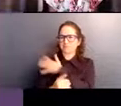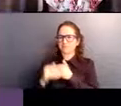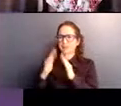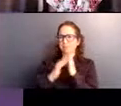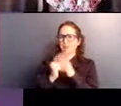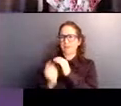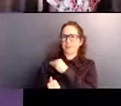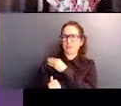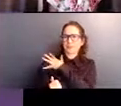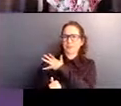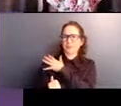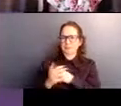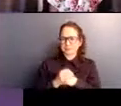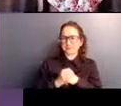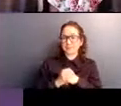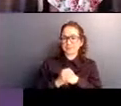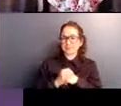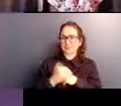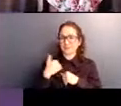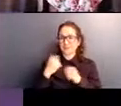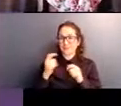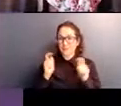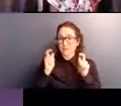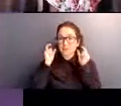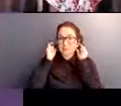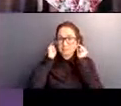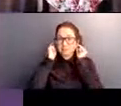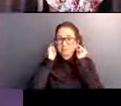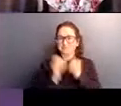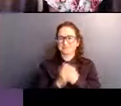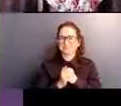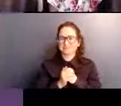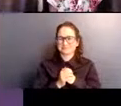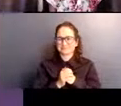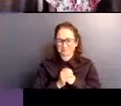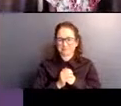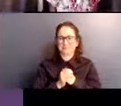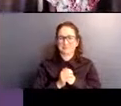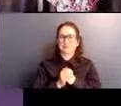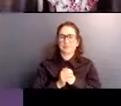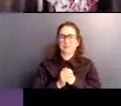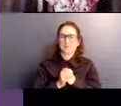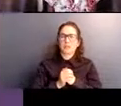left shoulder. I have big earrings on, so you won't miss me. At any rate,